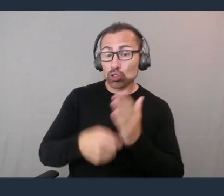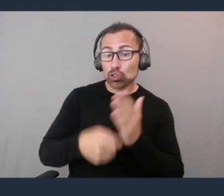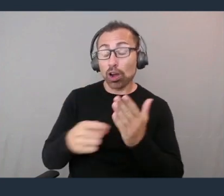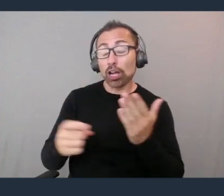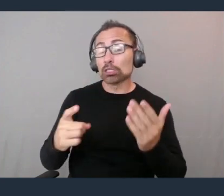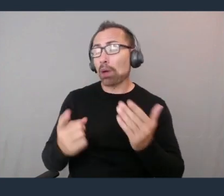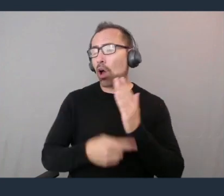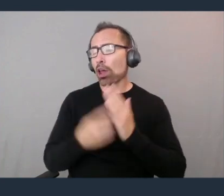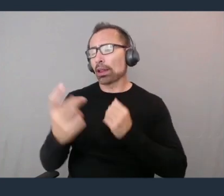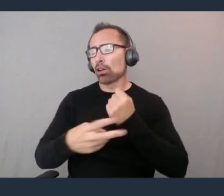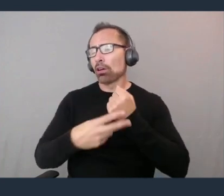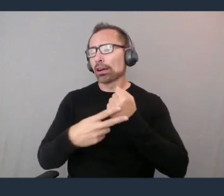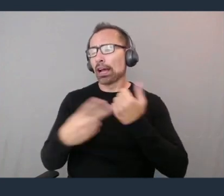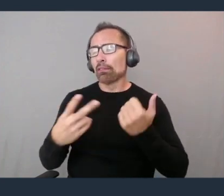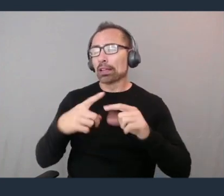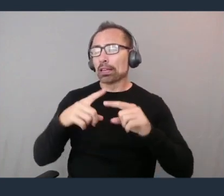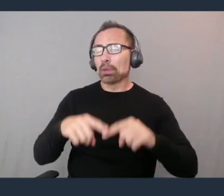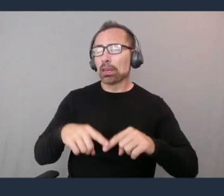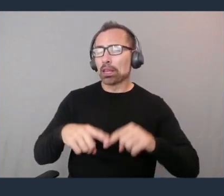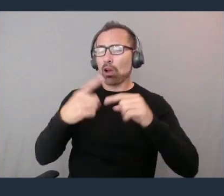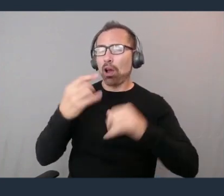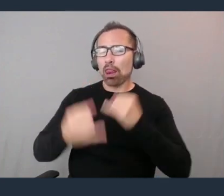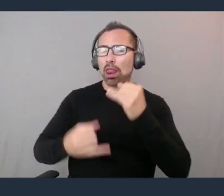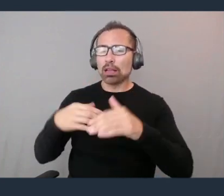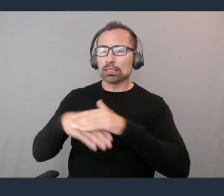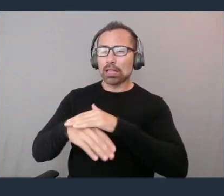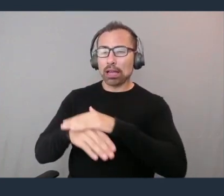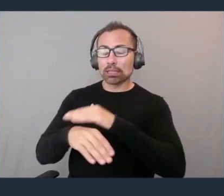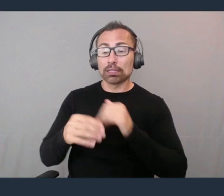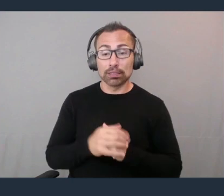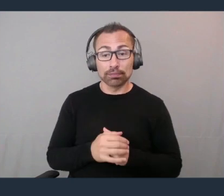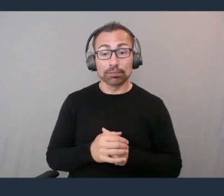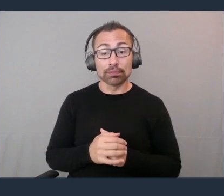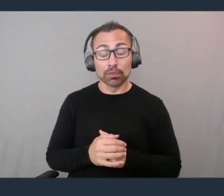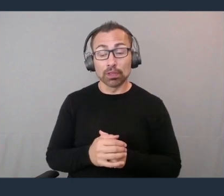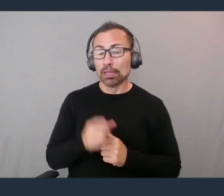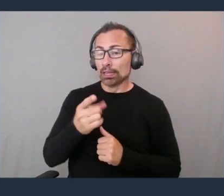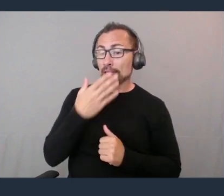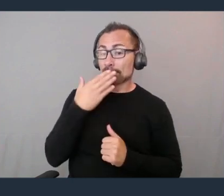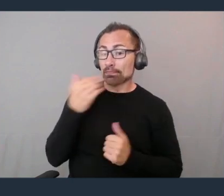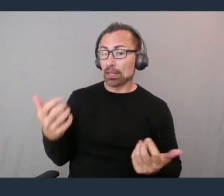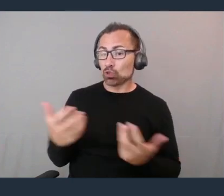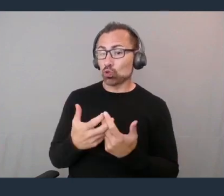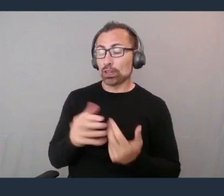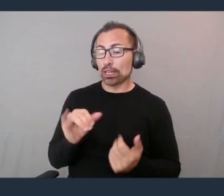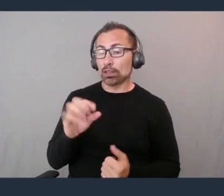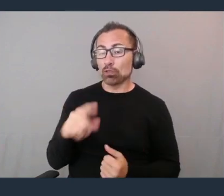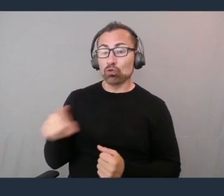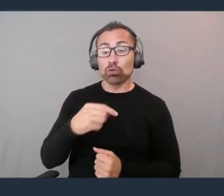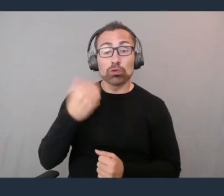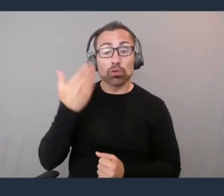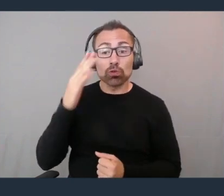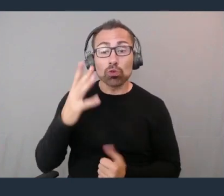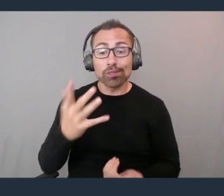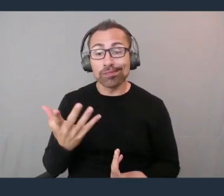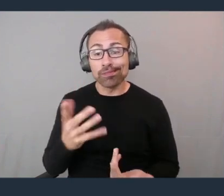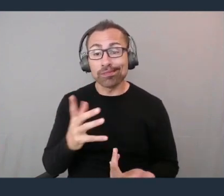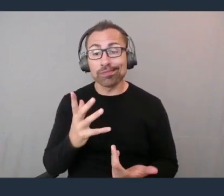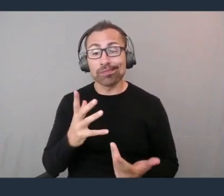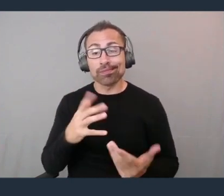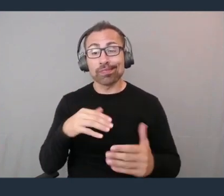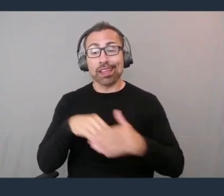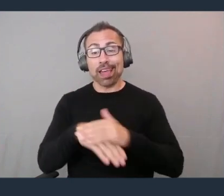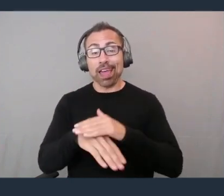objects based on the last access date. Now, this is best suited if you do not know the access patterns of